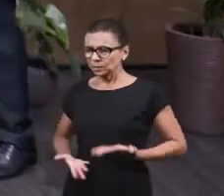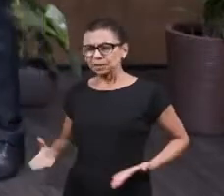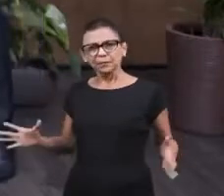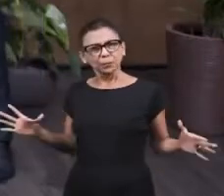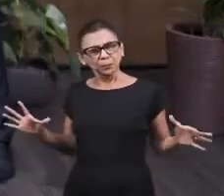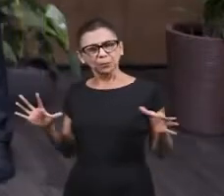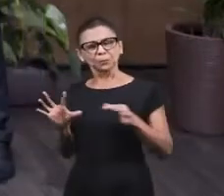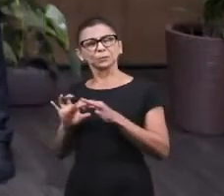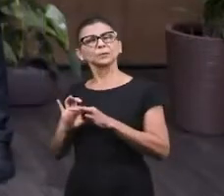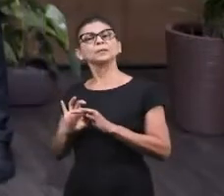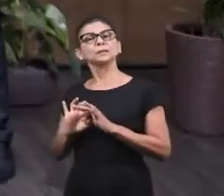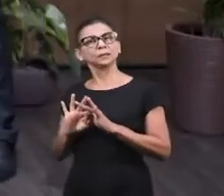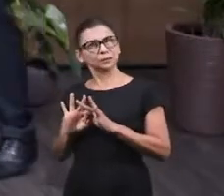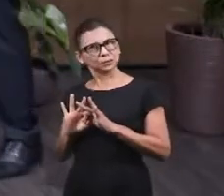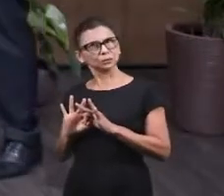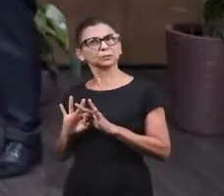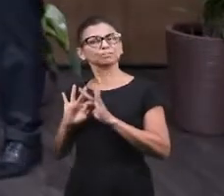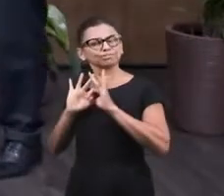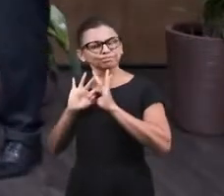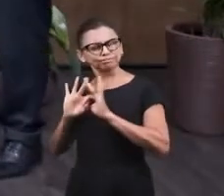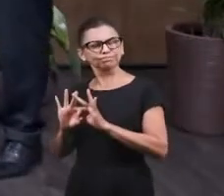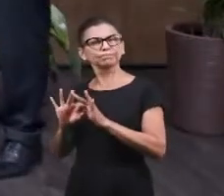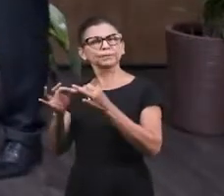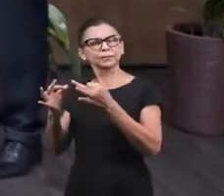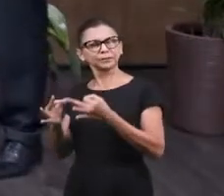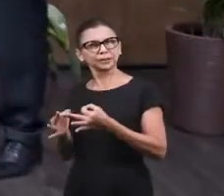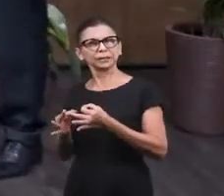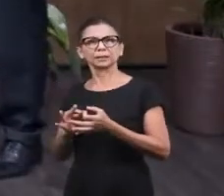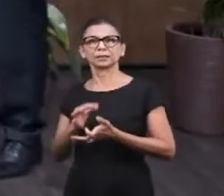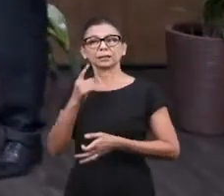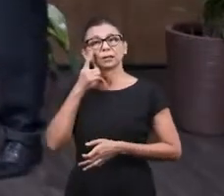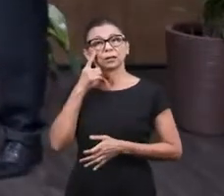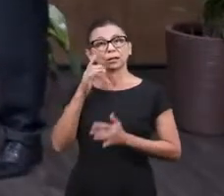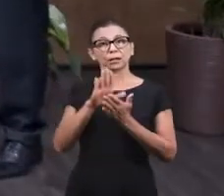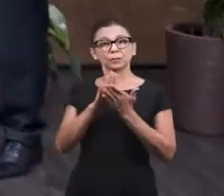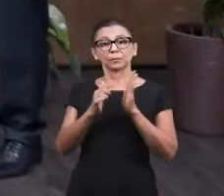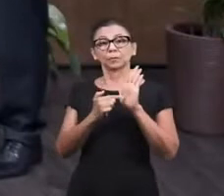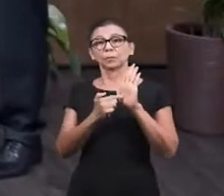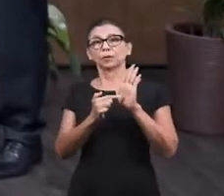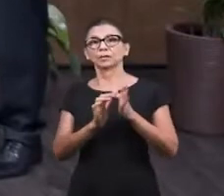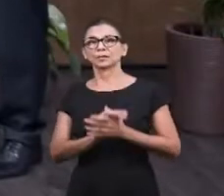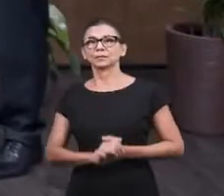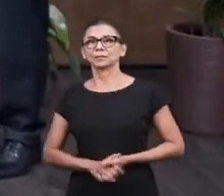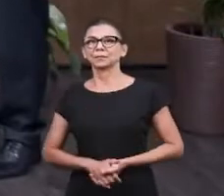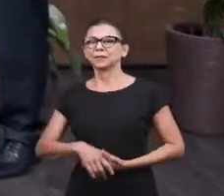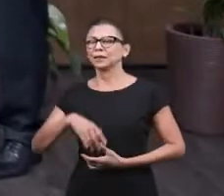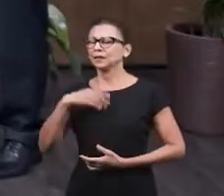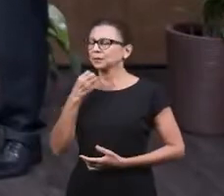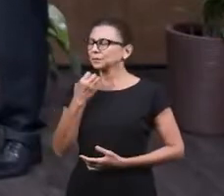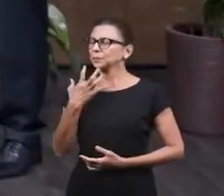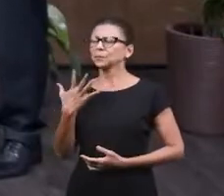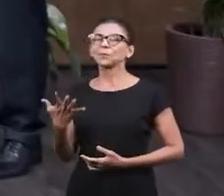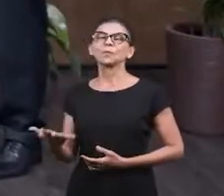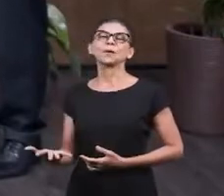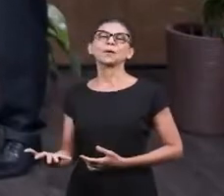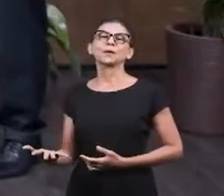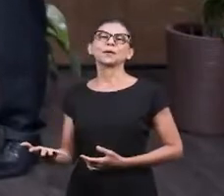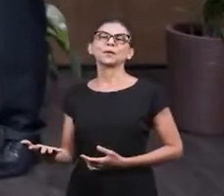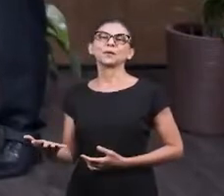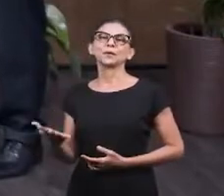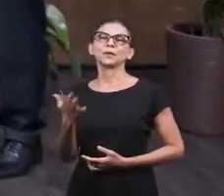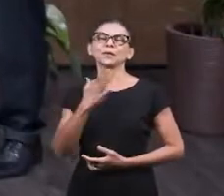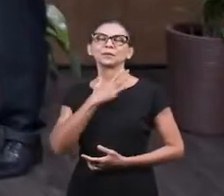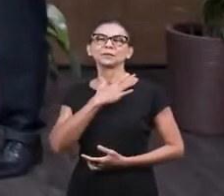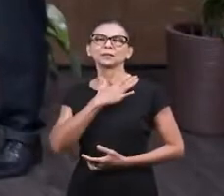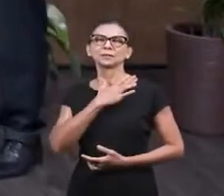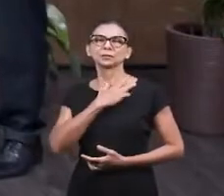says, how good and how pleasant it is for brethren to dwell together in unity. And this unity here, let's see again, how